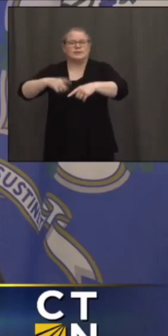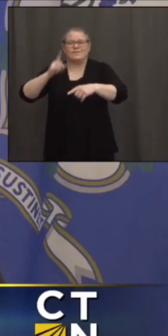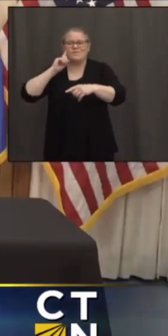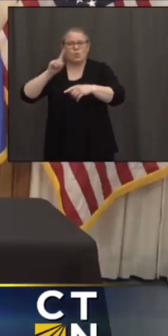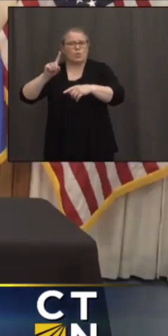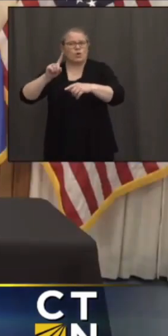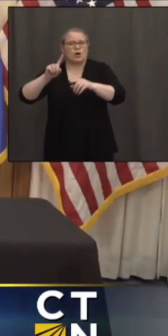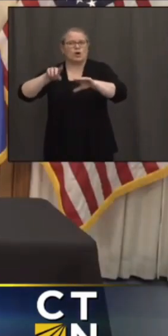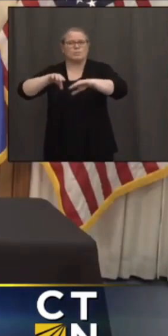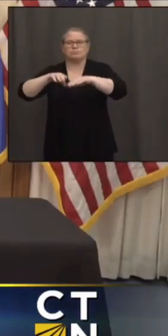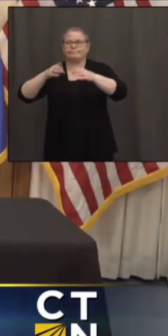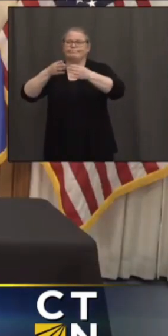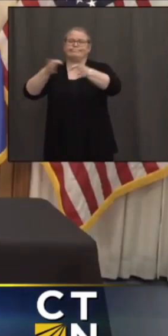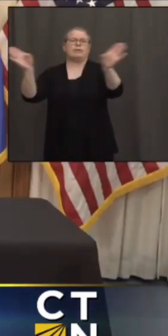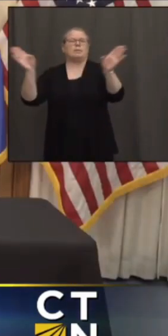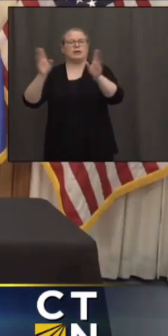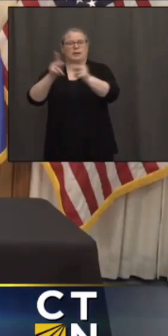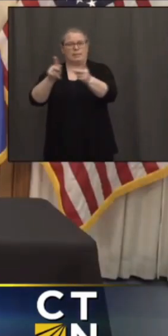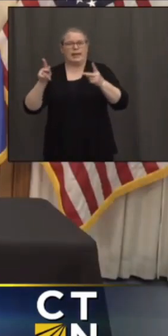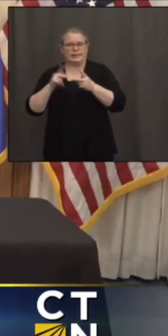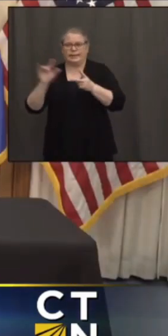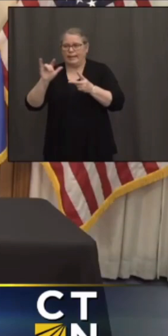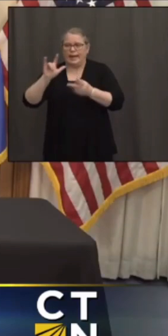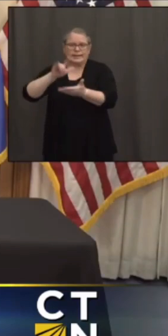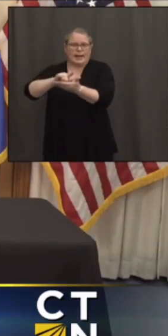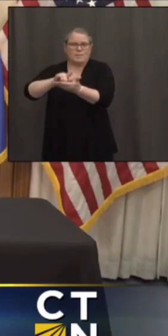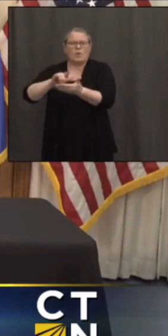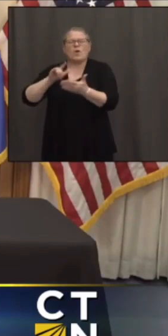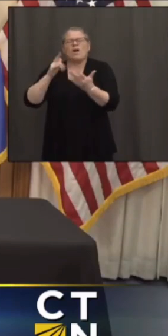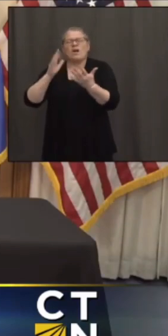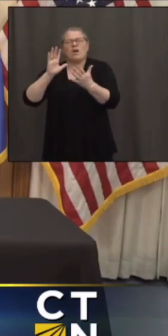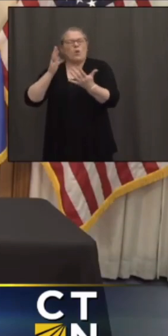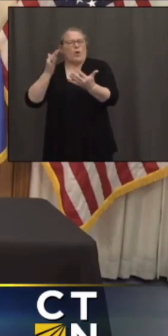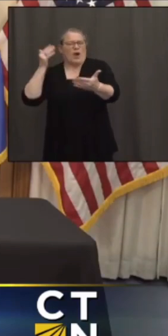you. Okay, perfect. Thank you so much. I appreciate it.